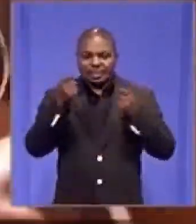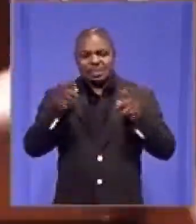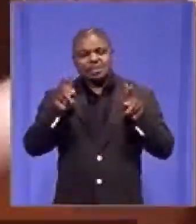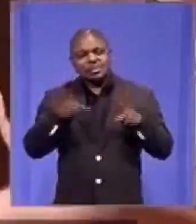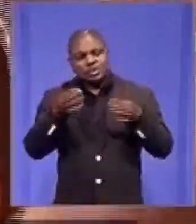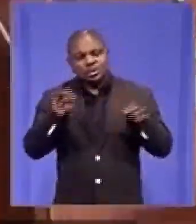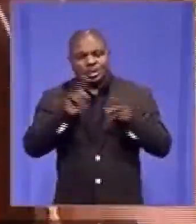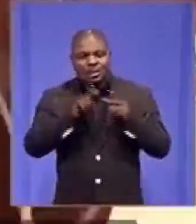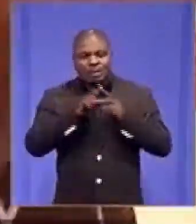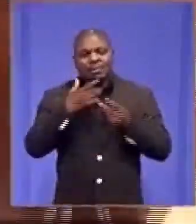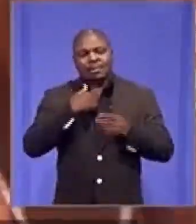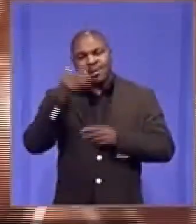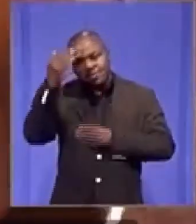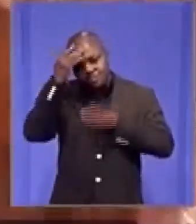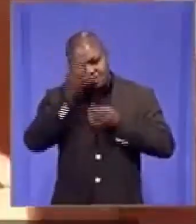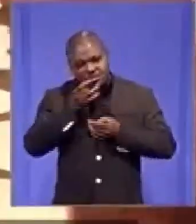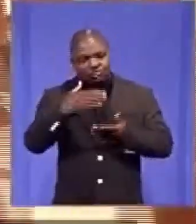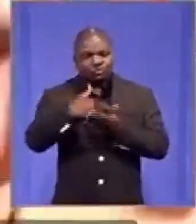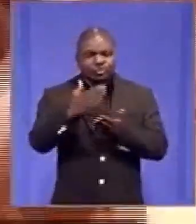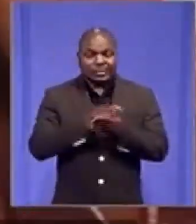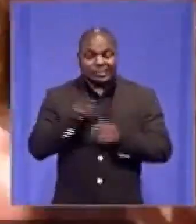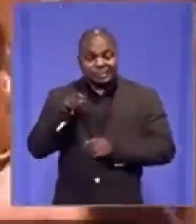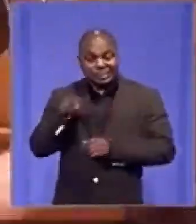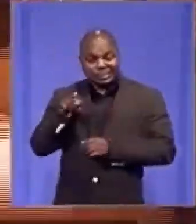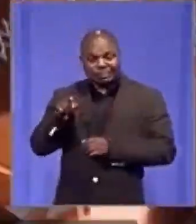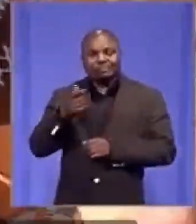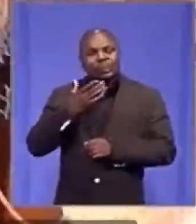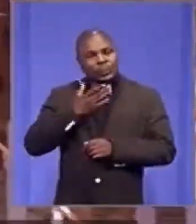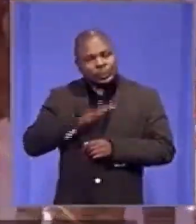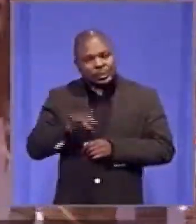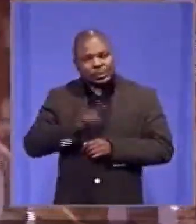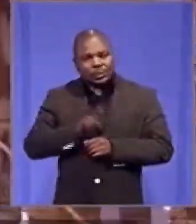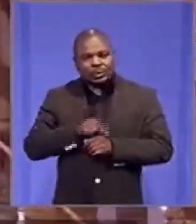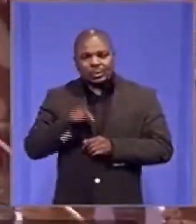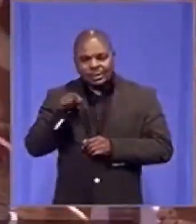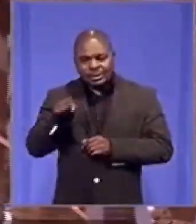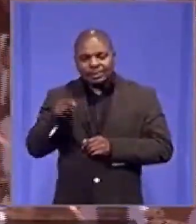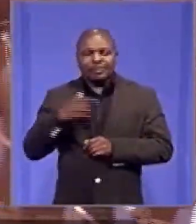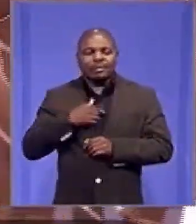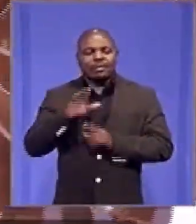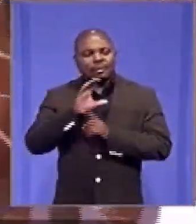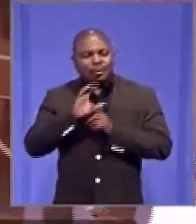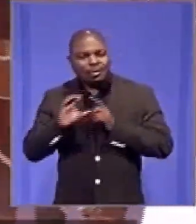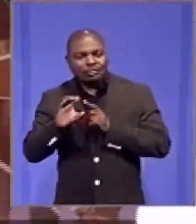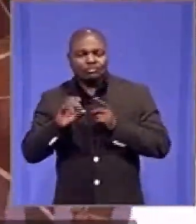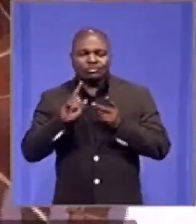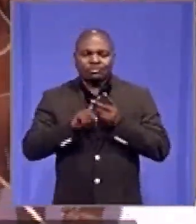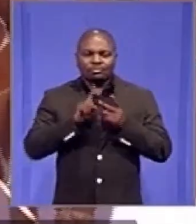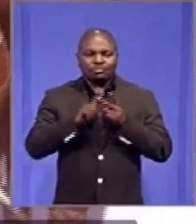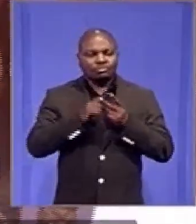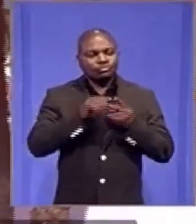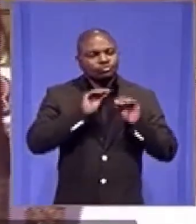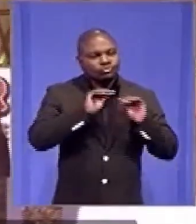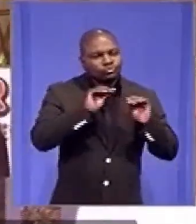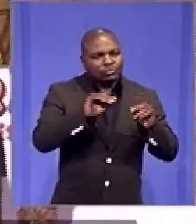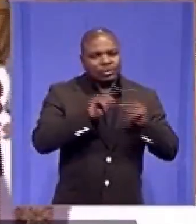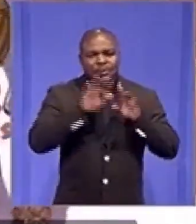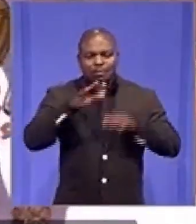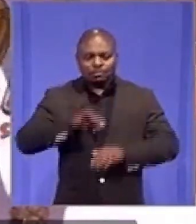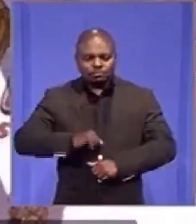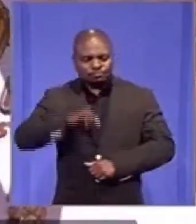kitso. Moletlo ono tota o ikaelela go rotloetsa kitlano ya morafe le go ruta batho go ikgantsha